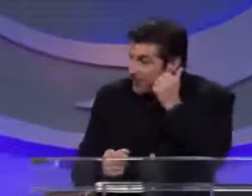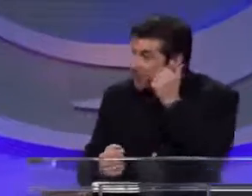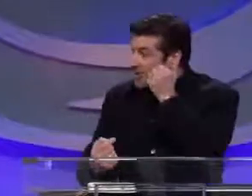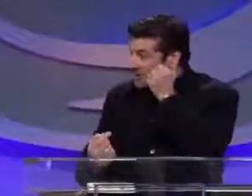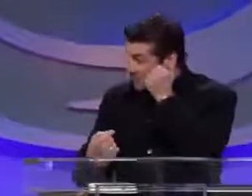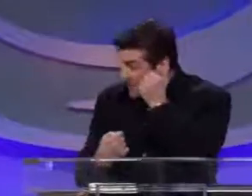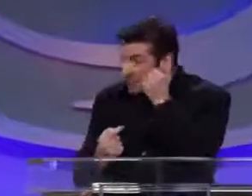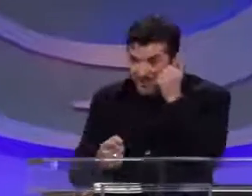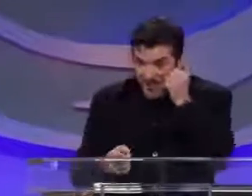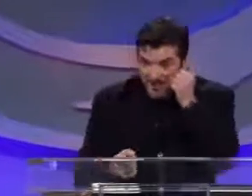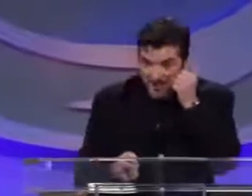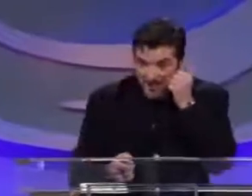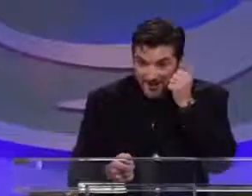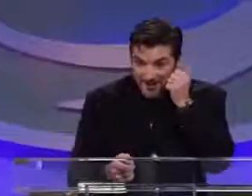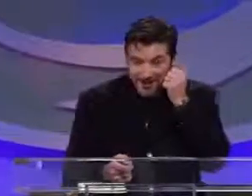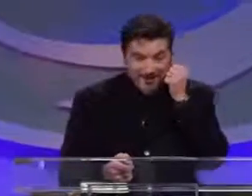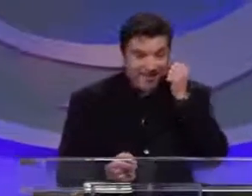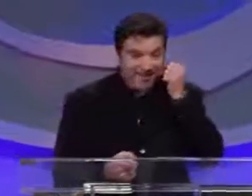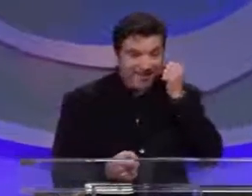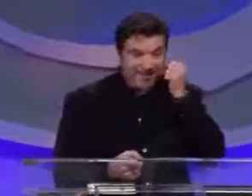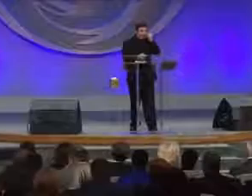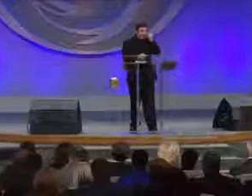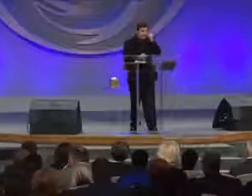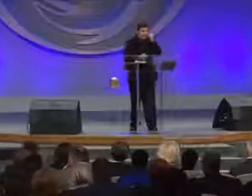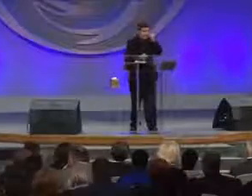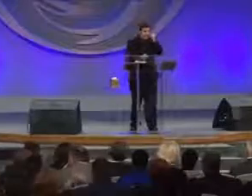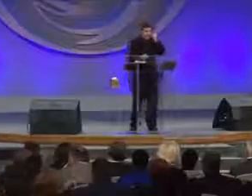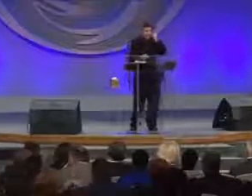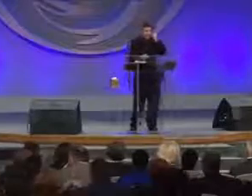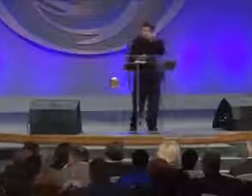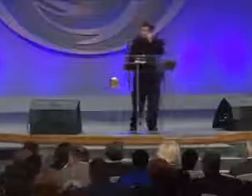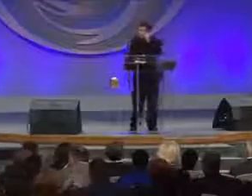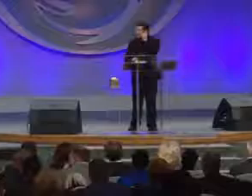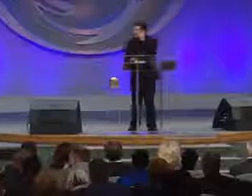the Pope, and you're asking me what time?